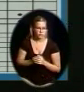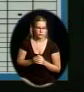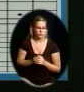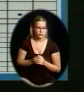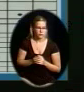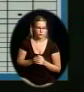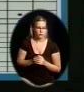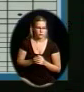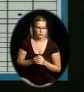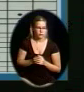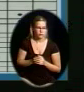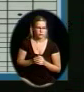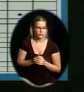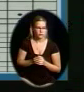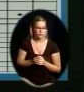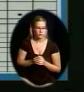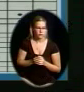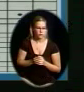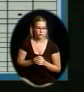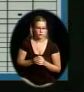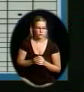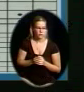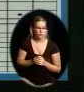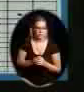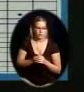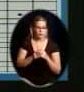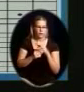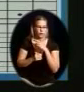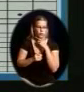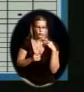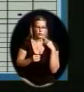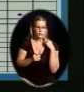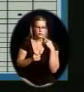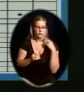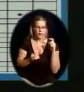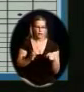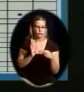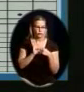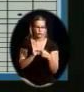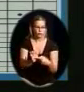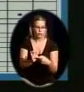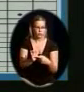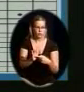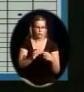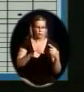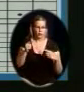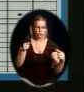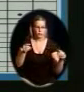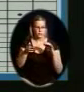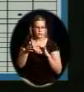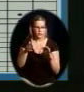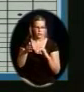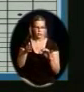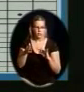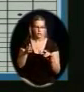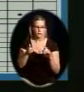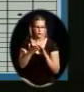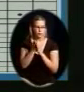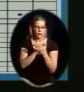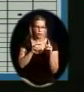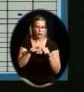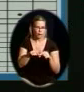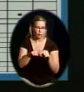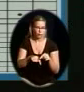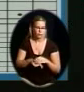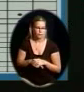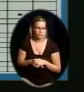subject to the most rigorous research criteria. The risk factors had to have been shown in multiple longitudinal studies to be reliable predictors. So that's how they